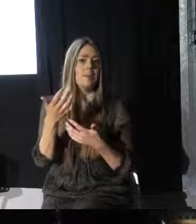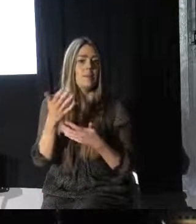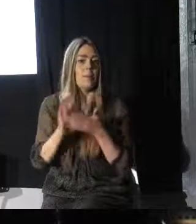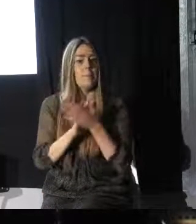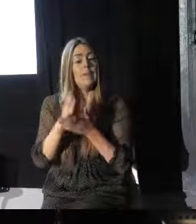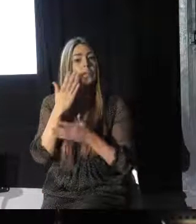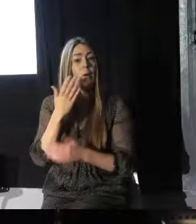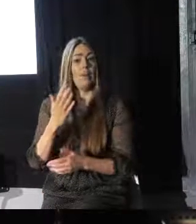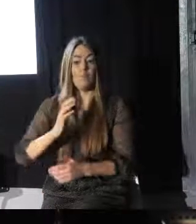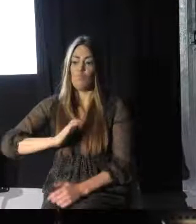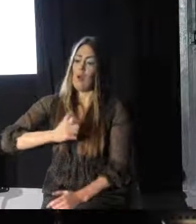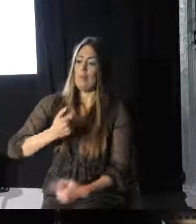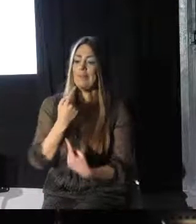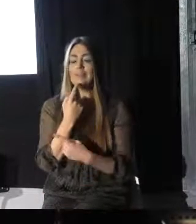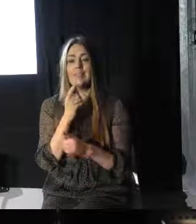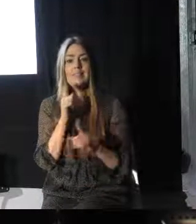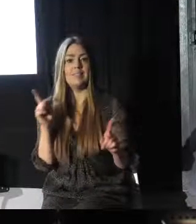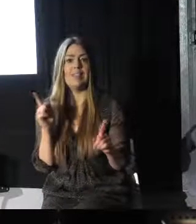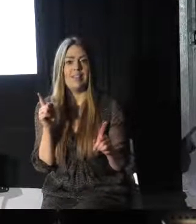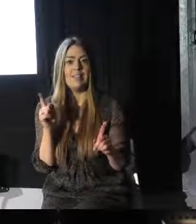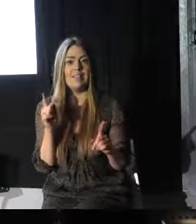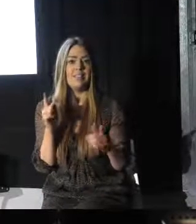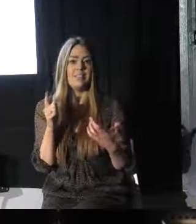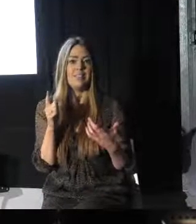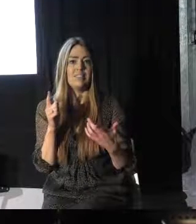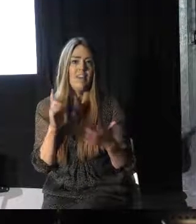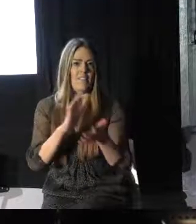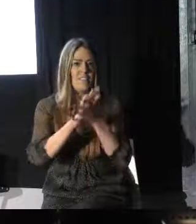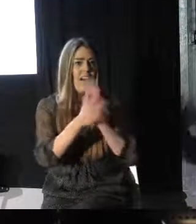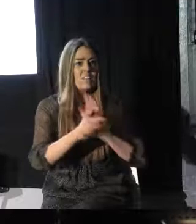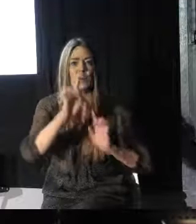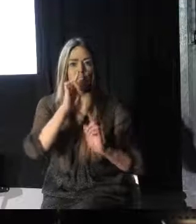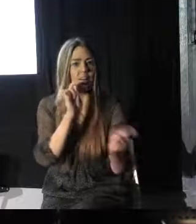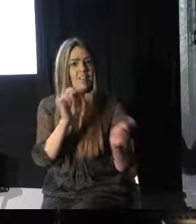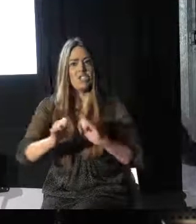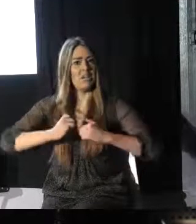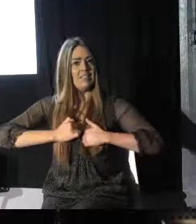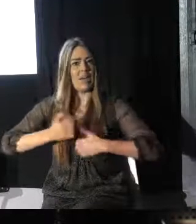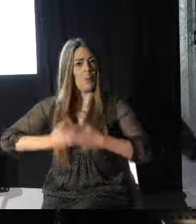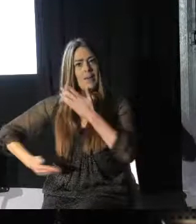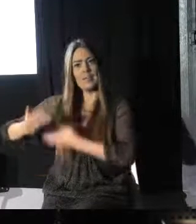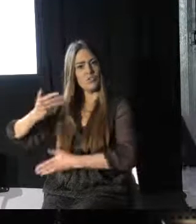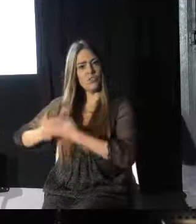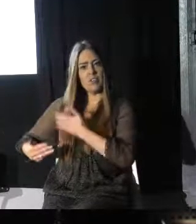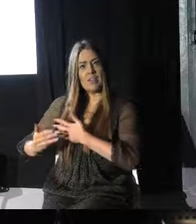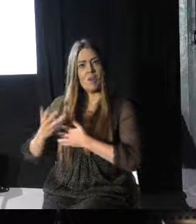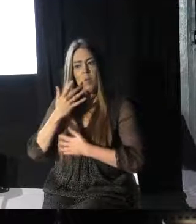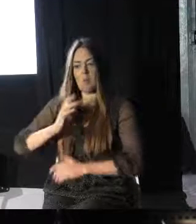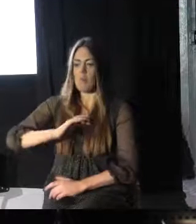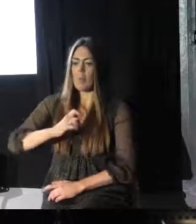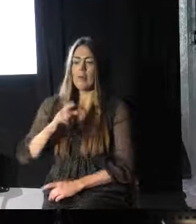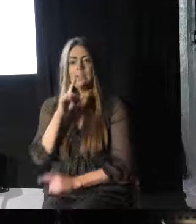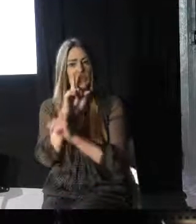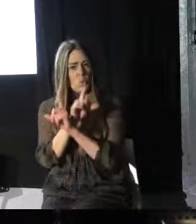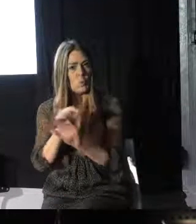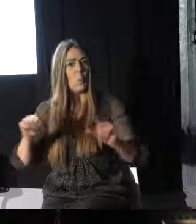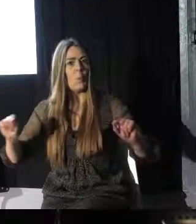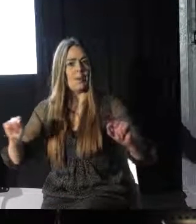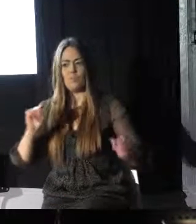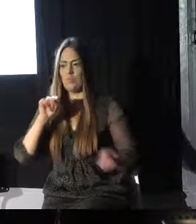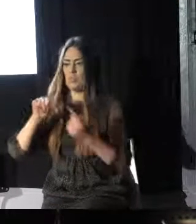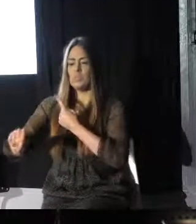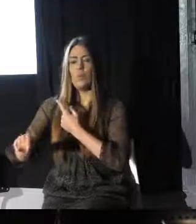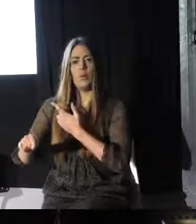Prime Minister says that vandals can't change our history, and when he tweeted in the response to